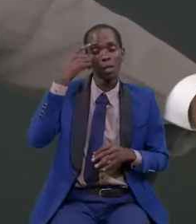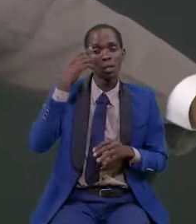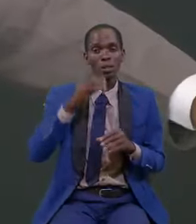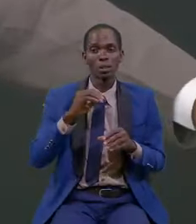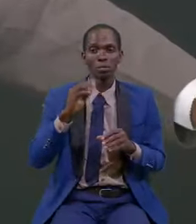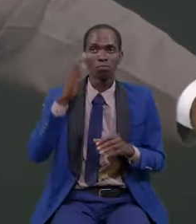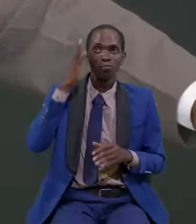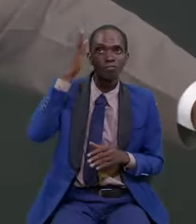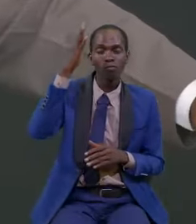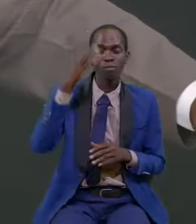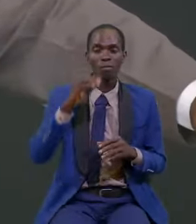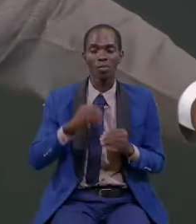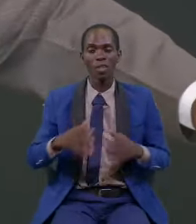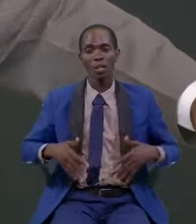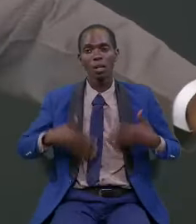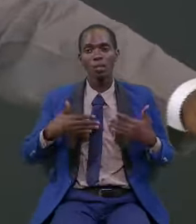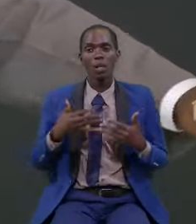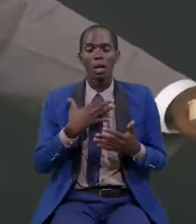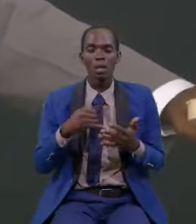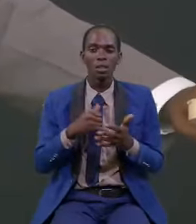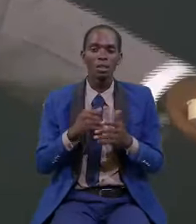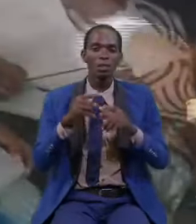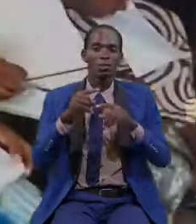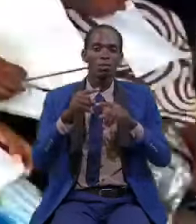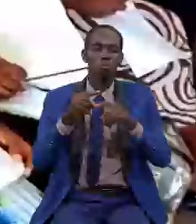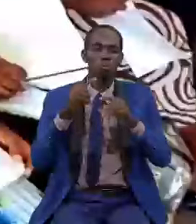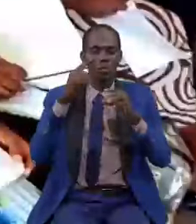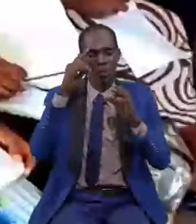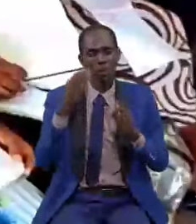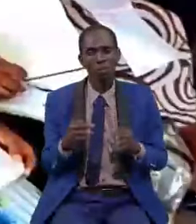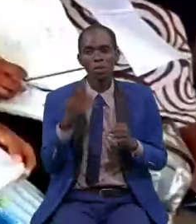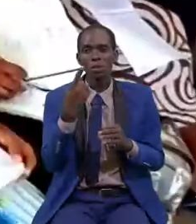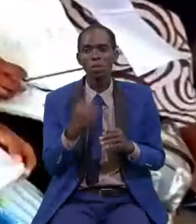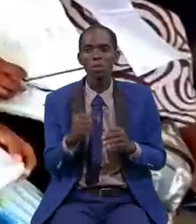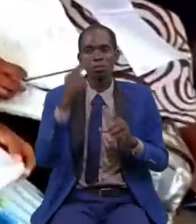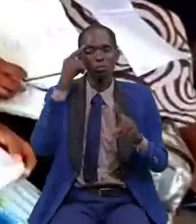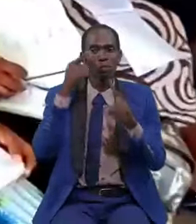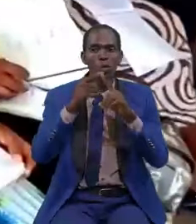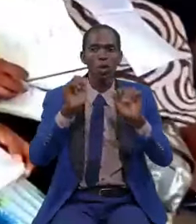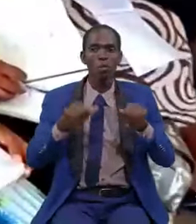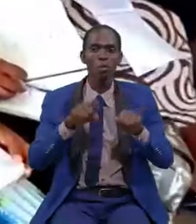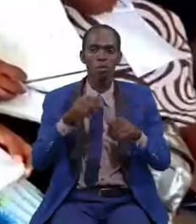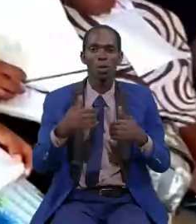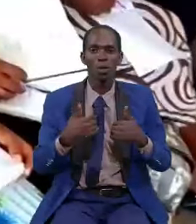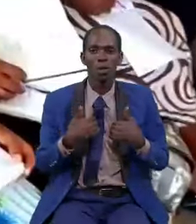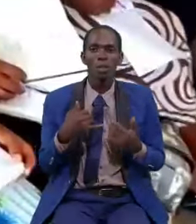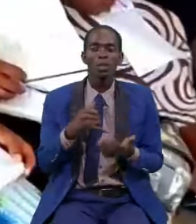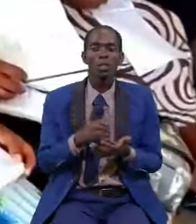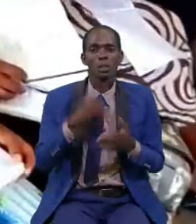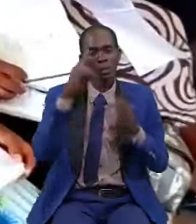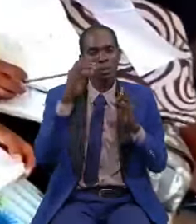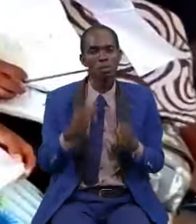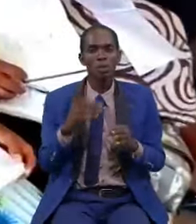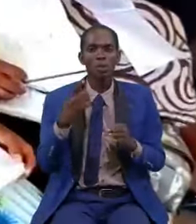the goal-getting ability you have, determines the positive attitude you have in